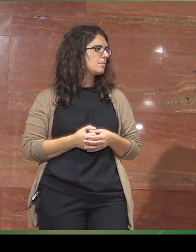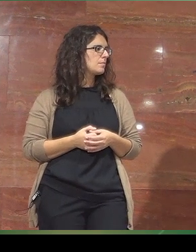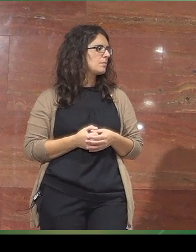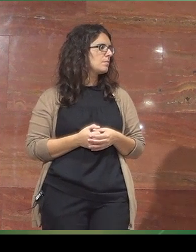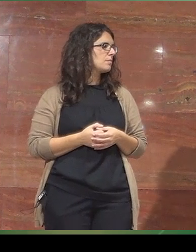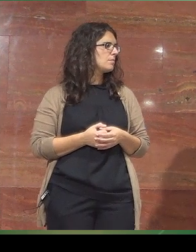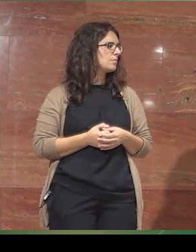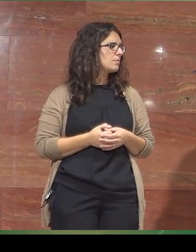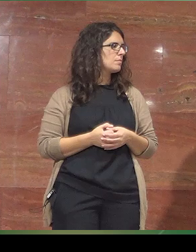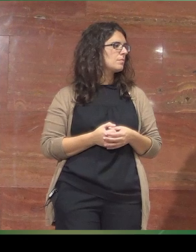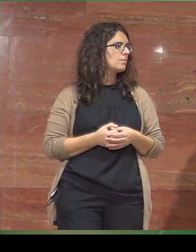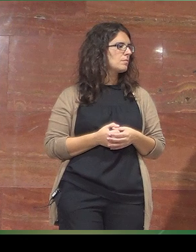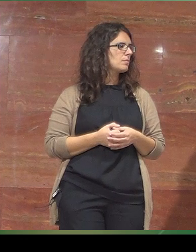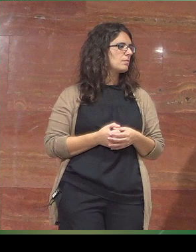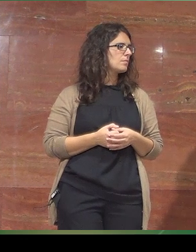but also